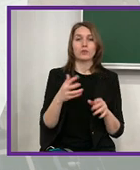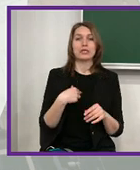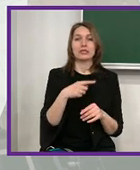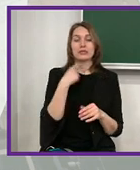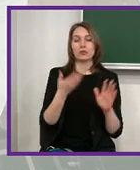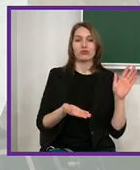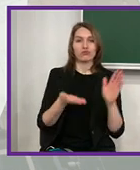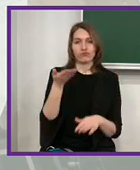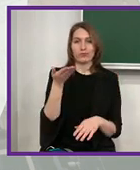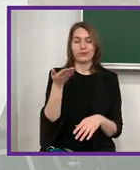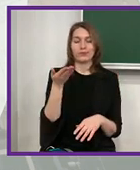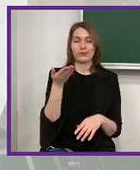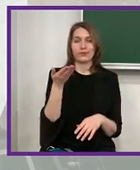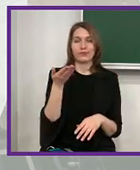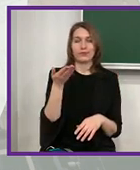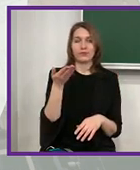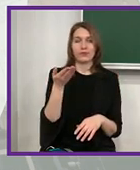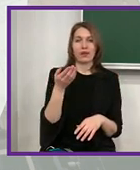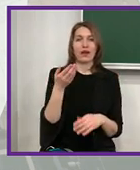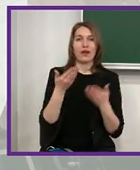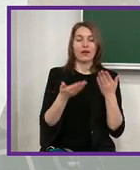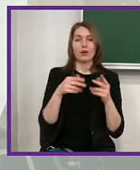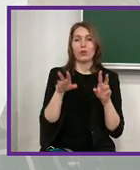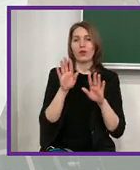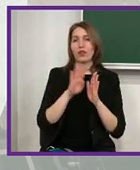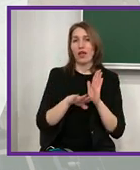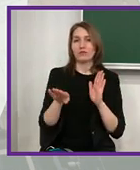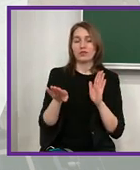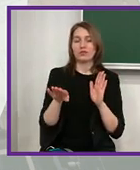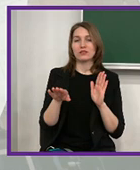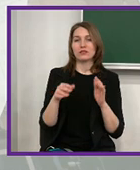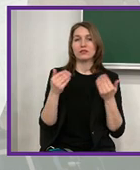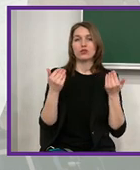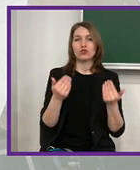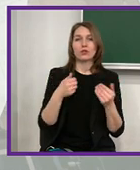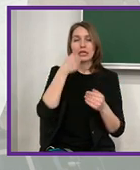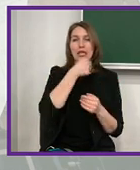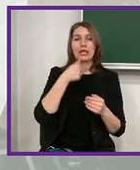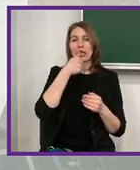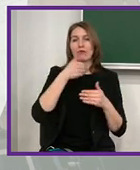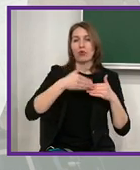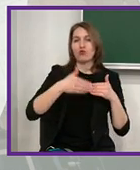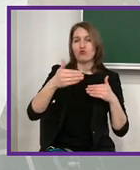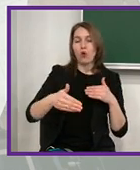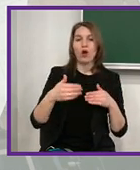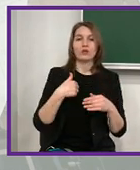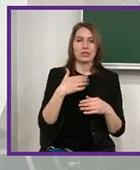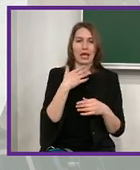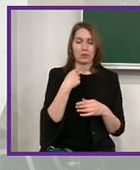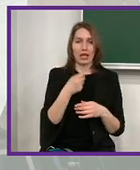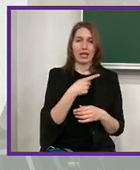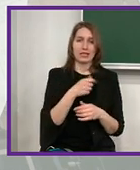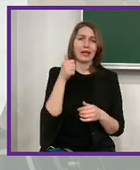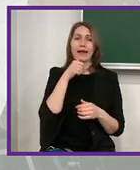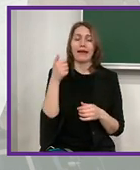how often it's repeated. In my experience, that if this process is an annual process that only results in a report being issued every 6 months